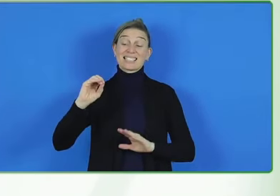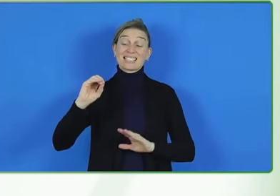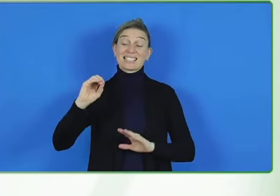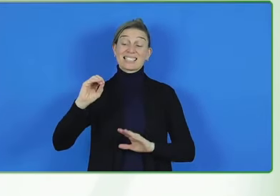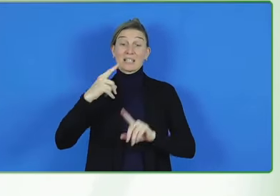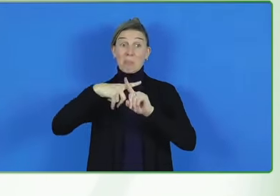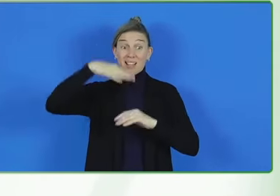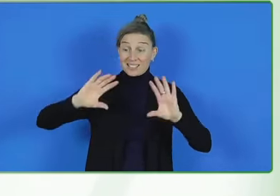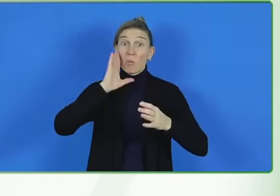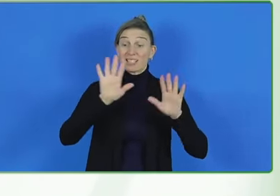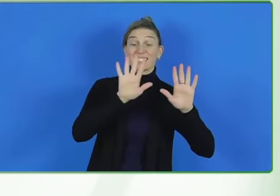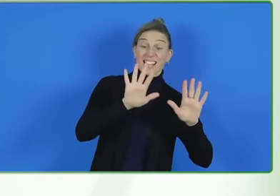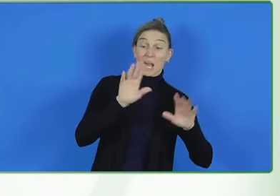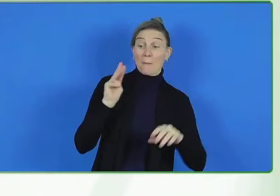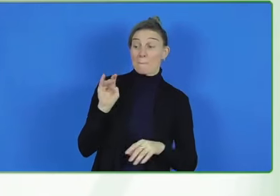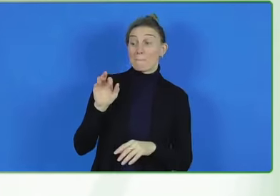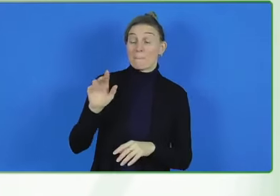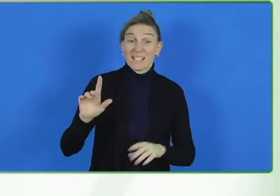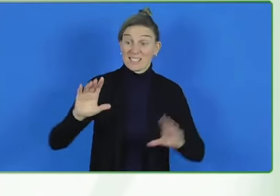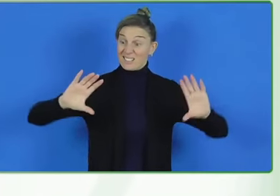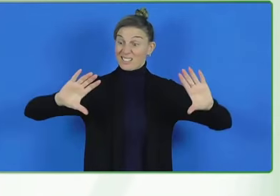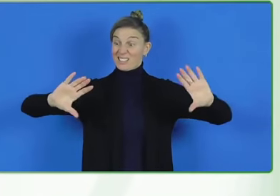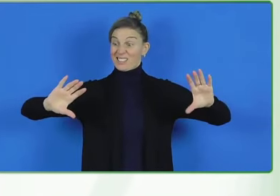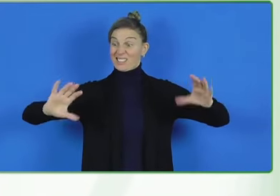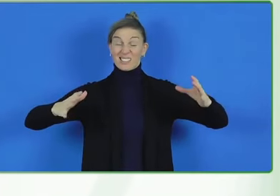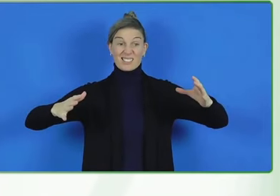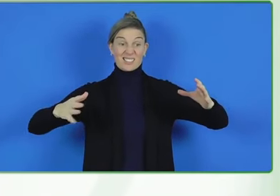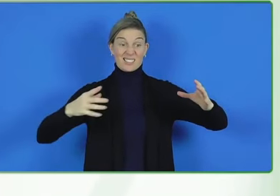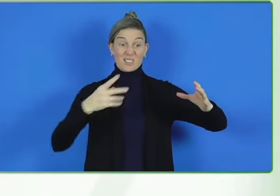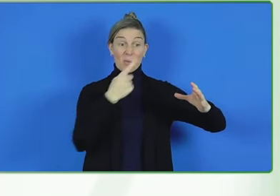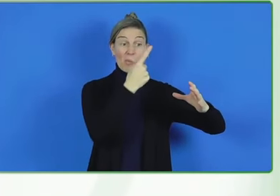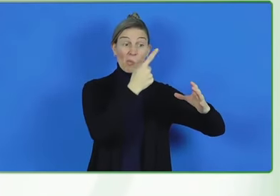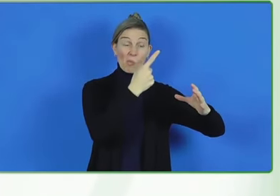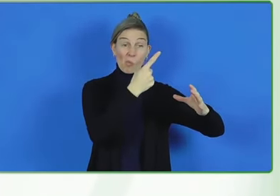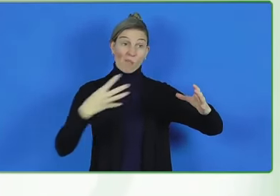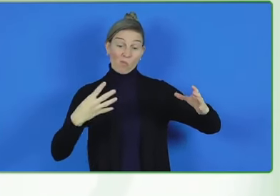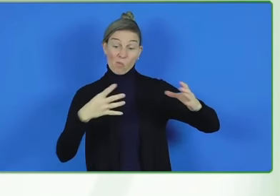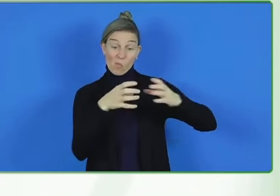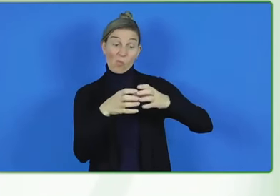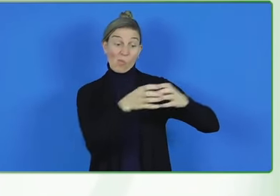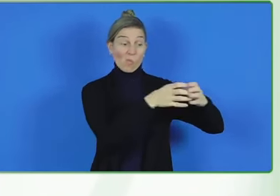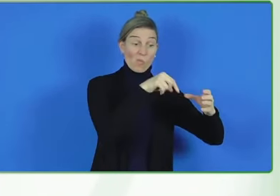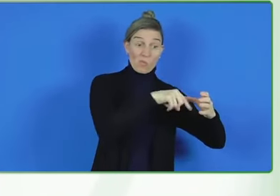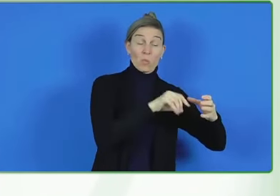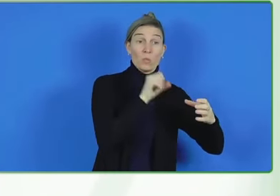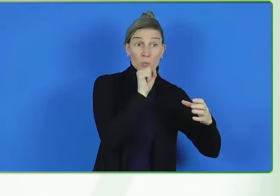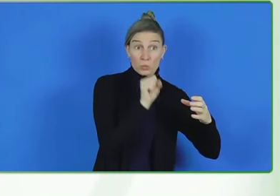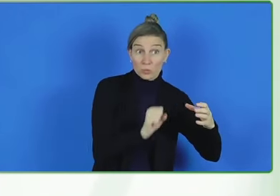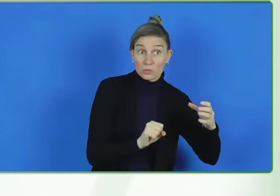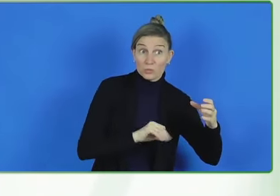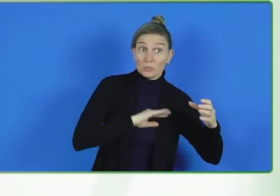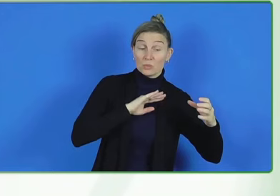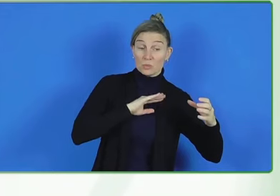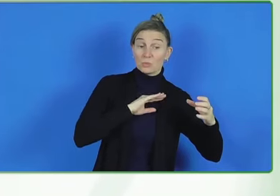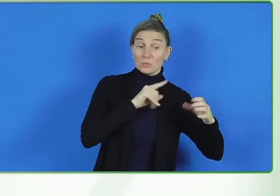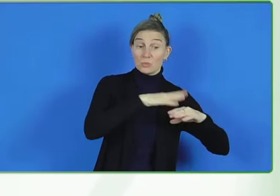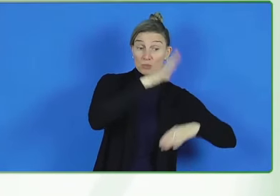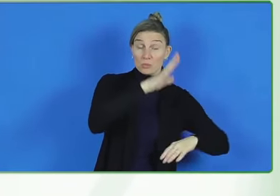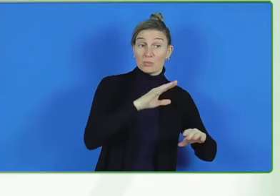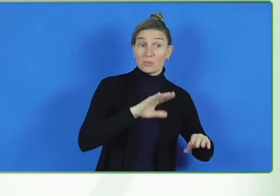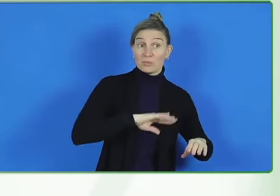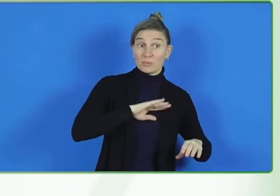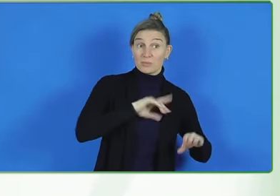quarter. In 2050, it's going to be one third of the Polish society. The scope of